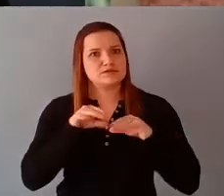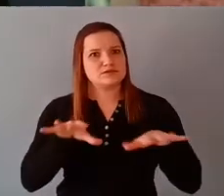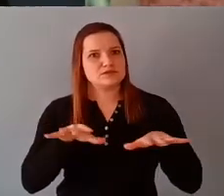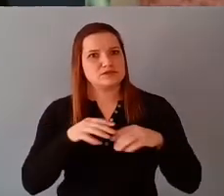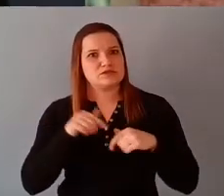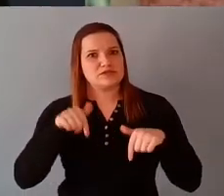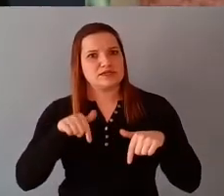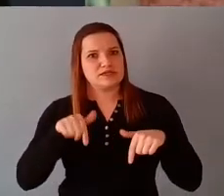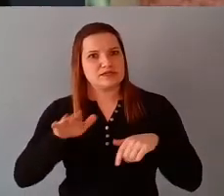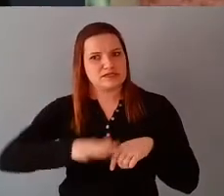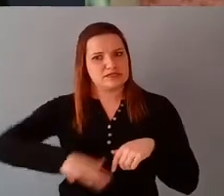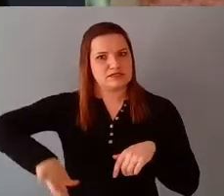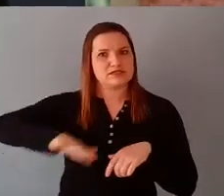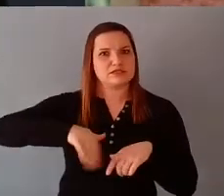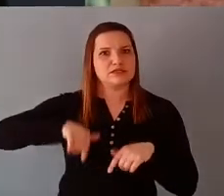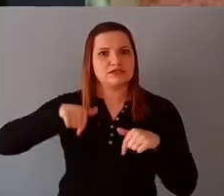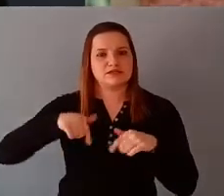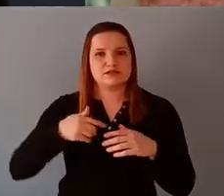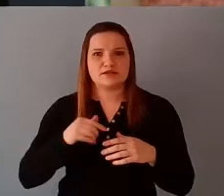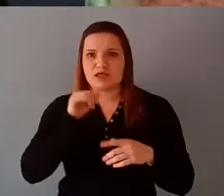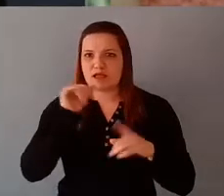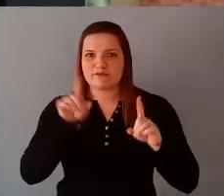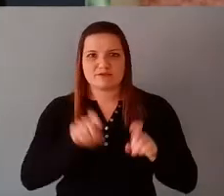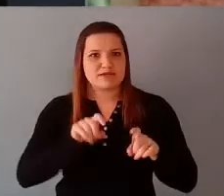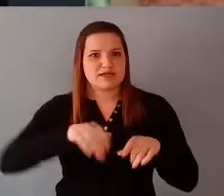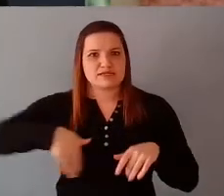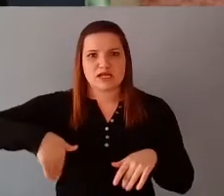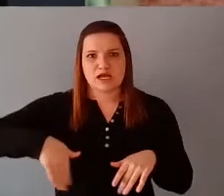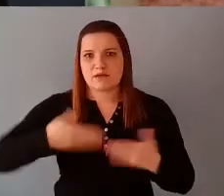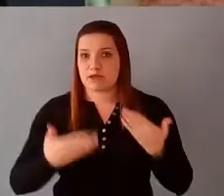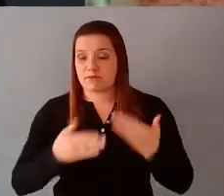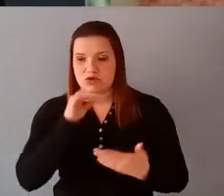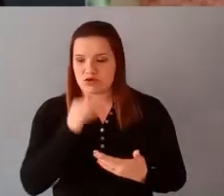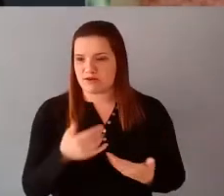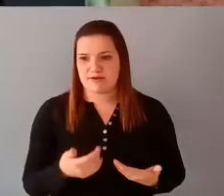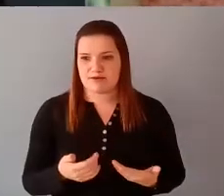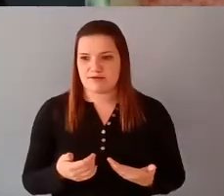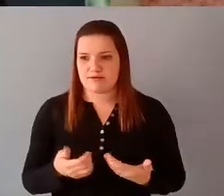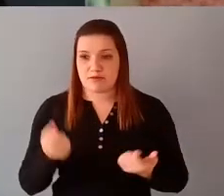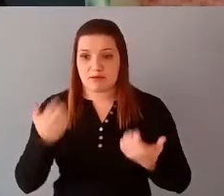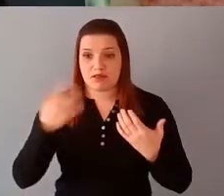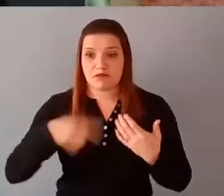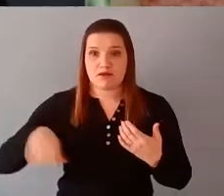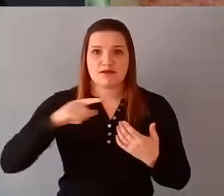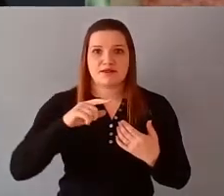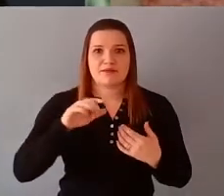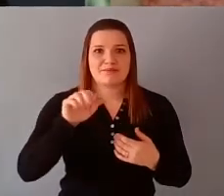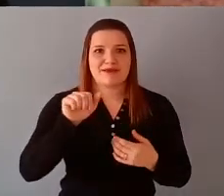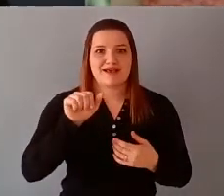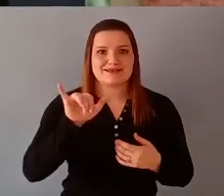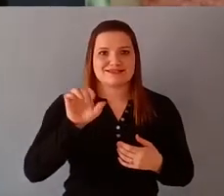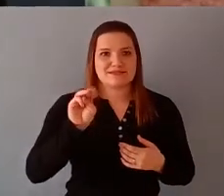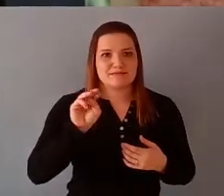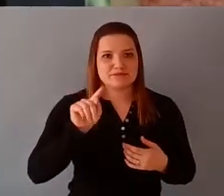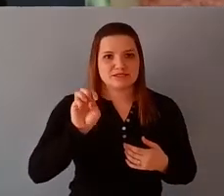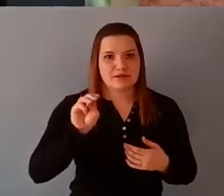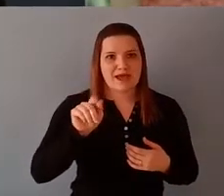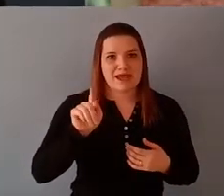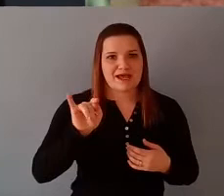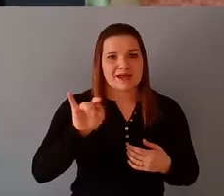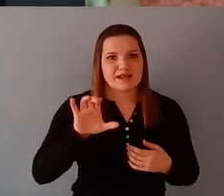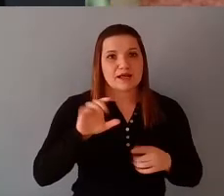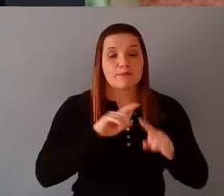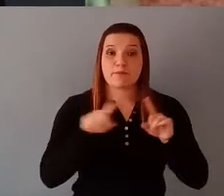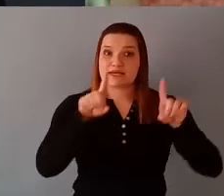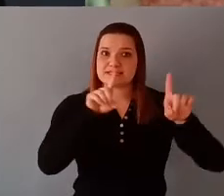in this facility. They haven't been tested yet. Maybe they're not, maybe a lot of them are asymptomatic, but by